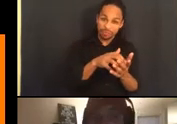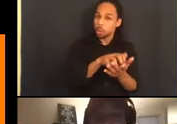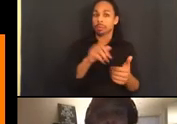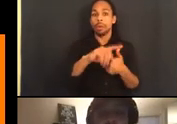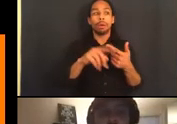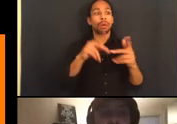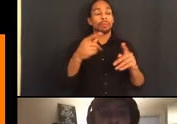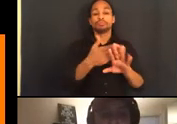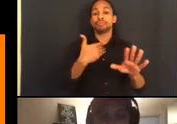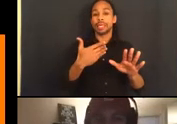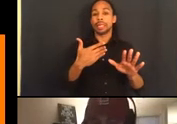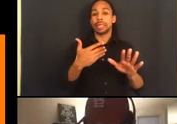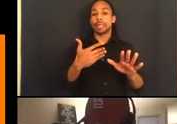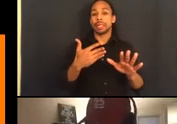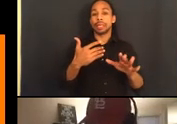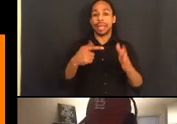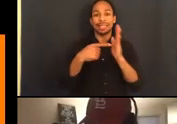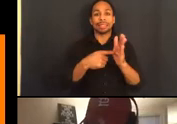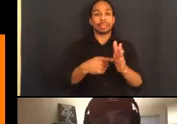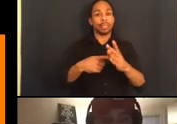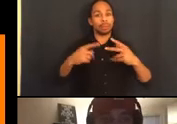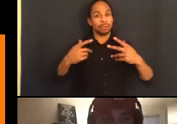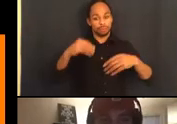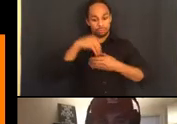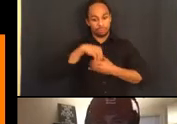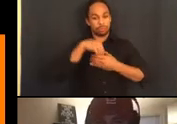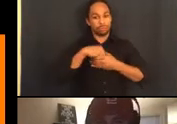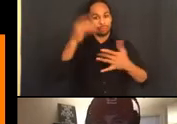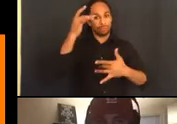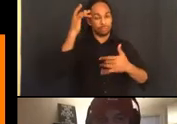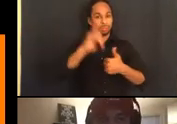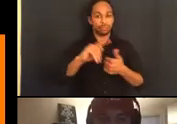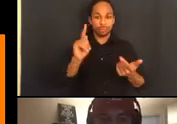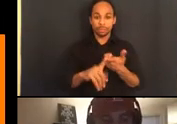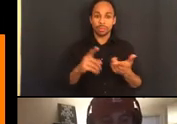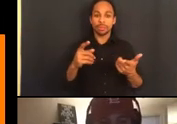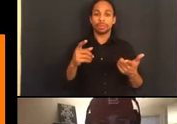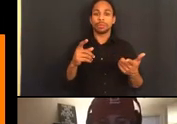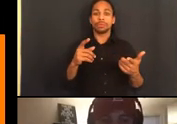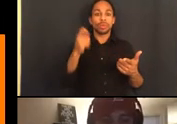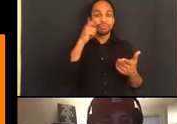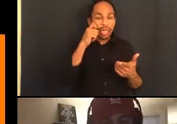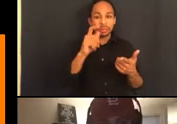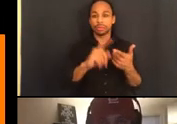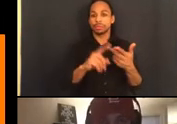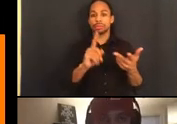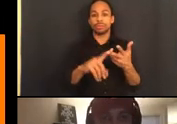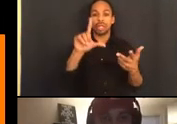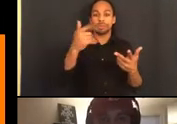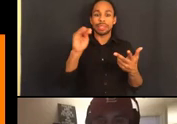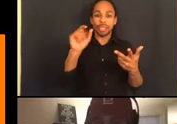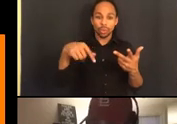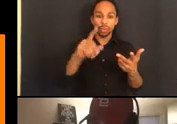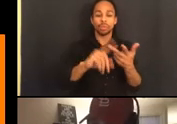complications, people with all of these things without saying that they're disabled. That's an important designation to make. For political and